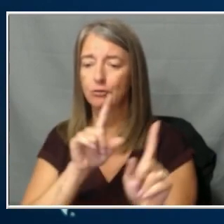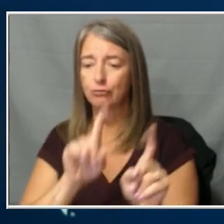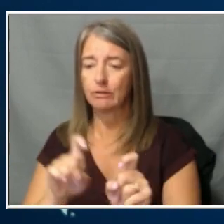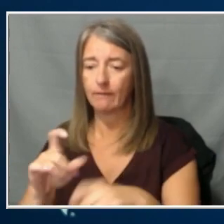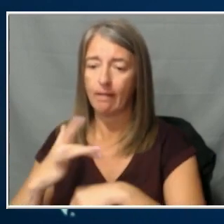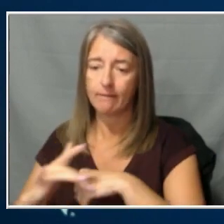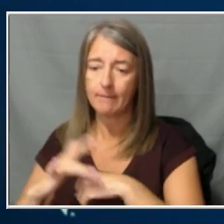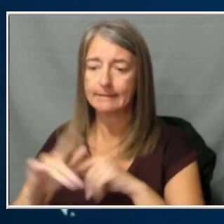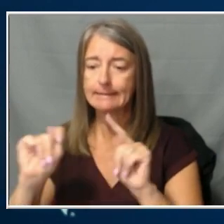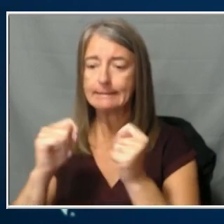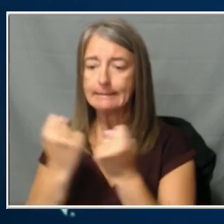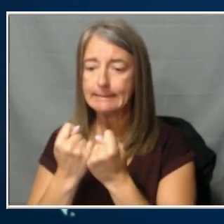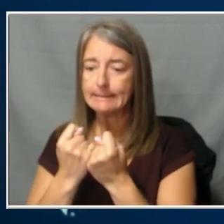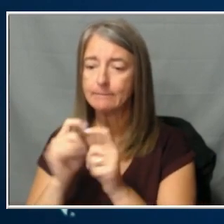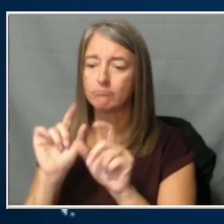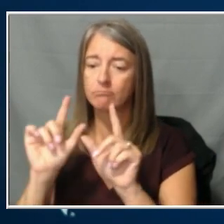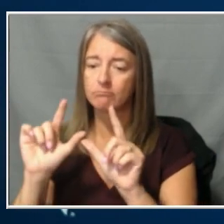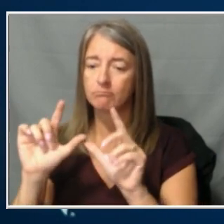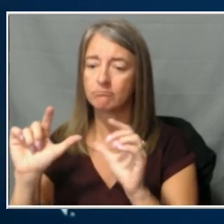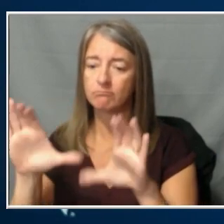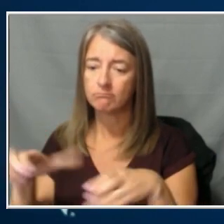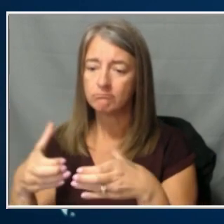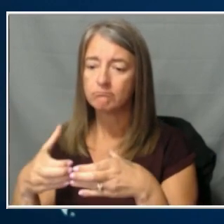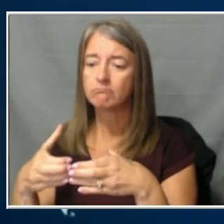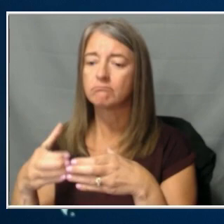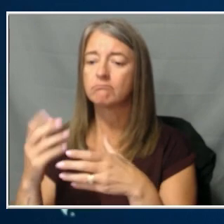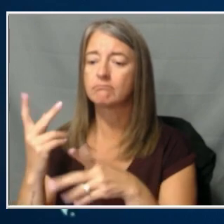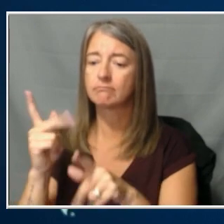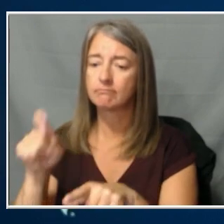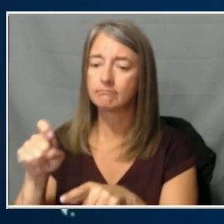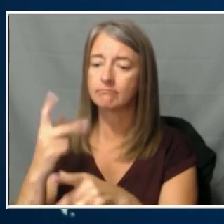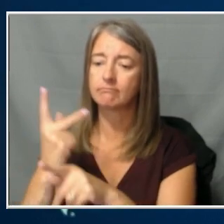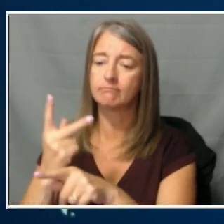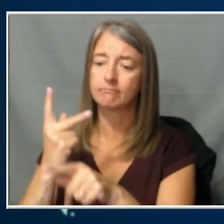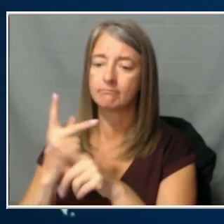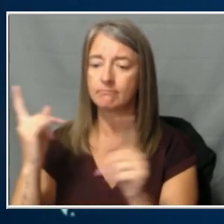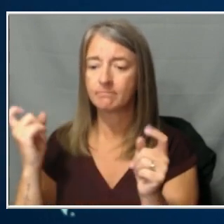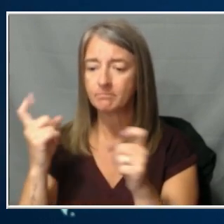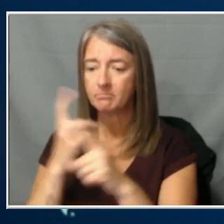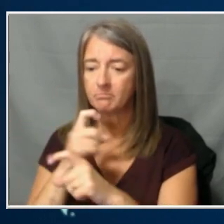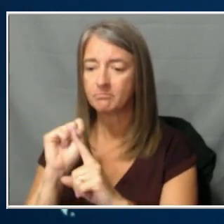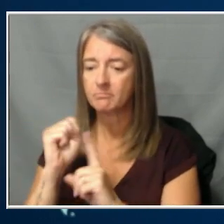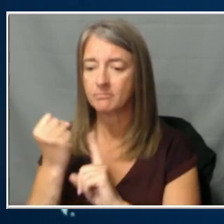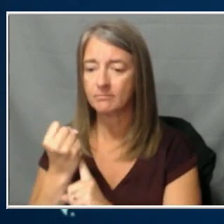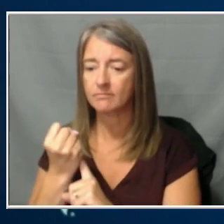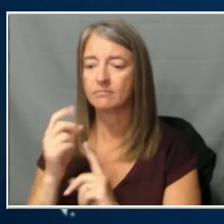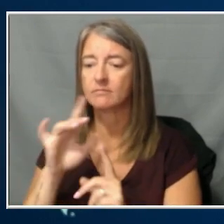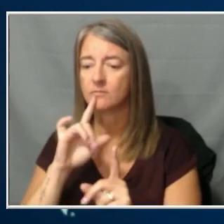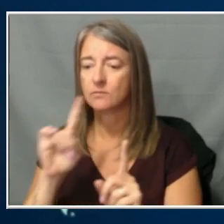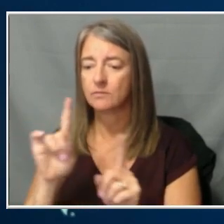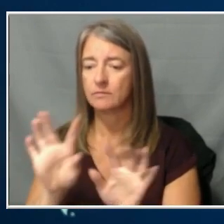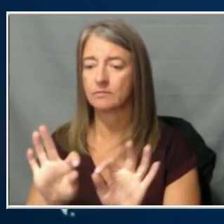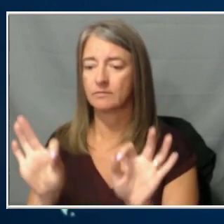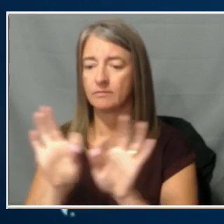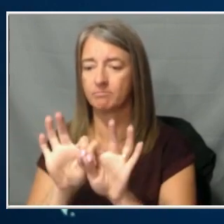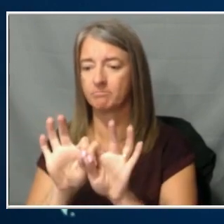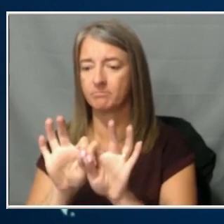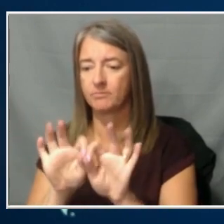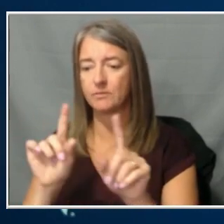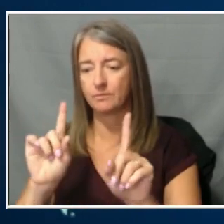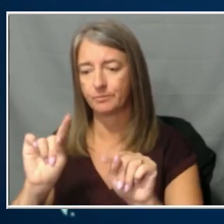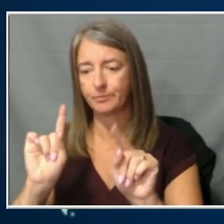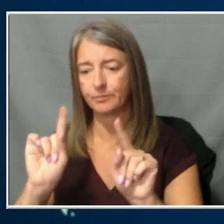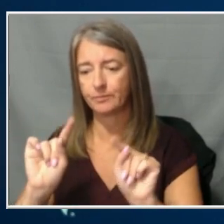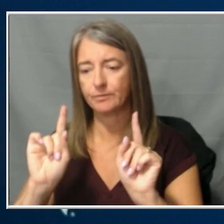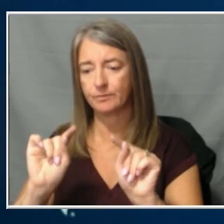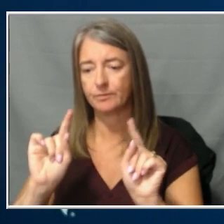the team that is needed to take care of these complex situations, is where people should go to if they